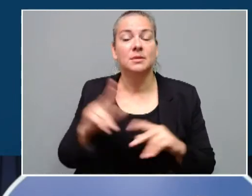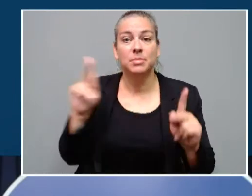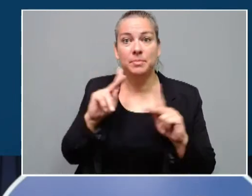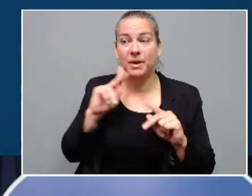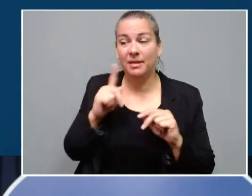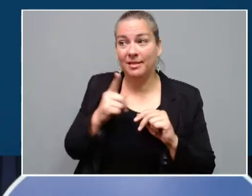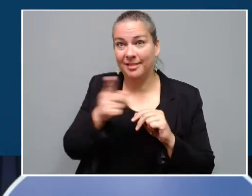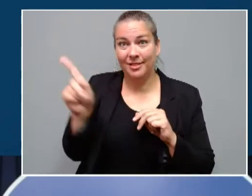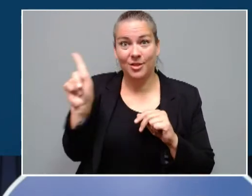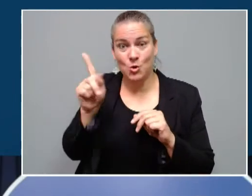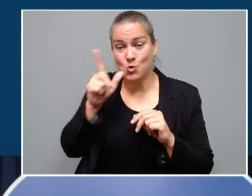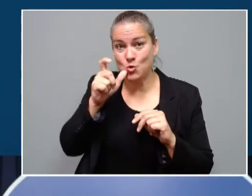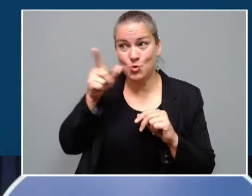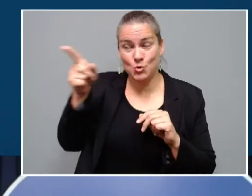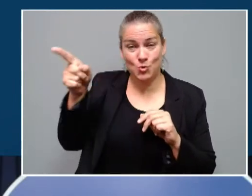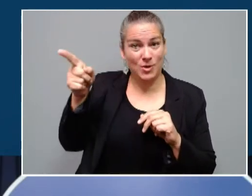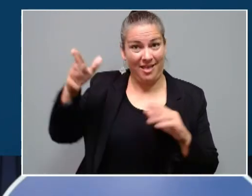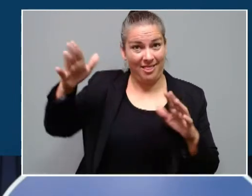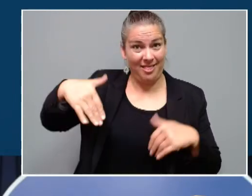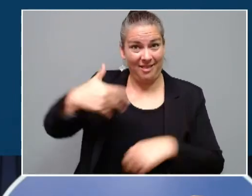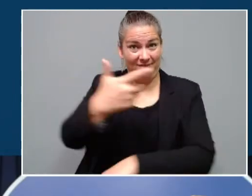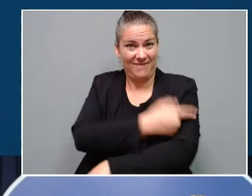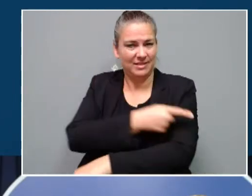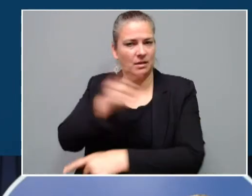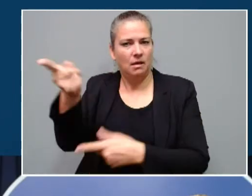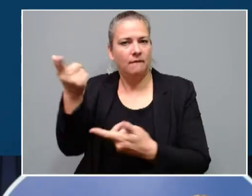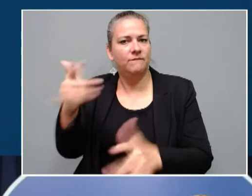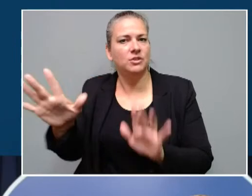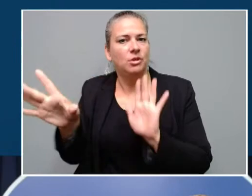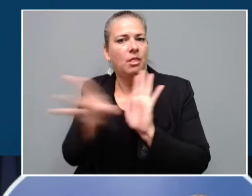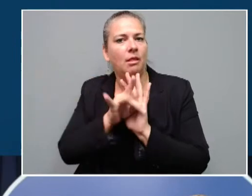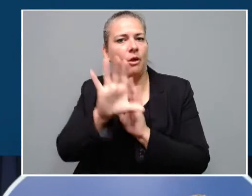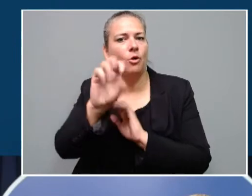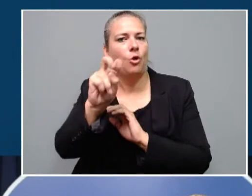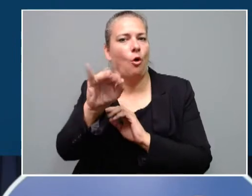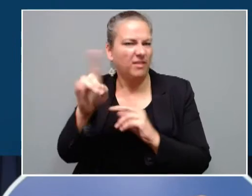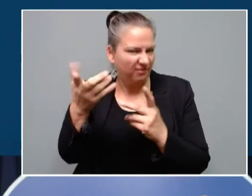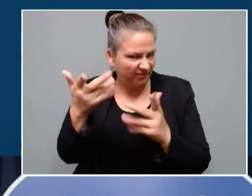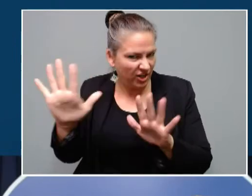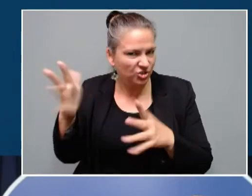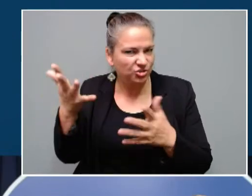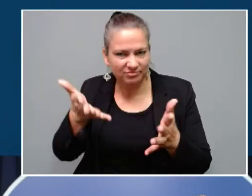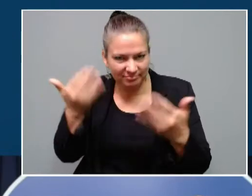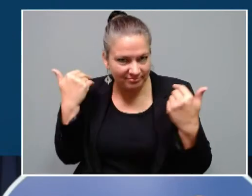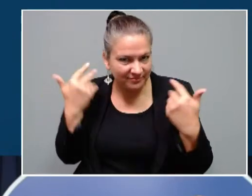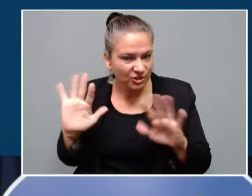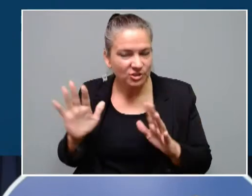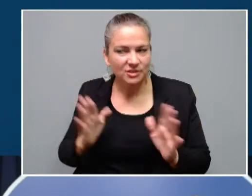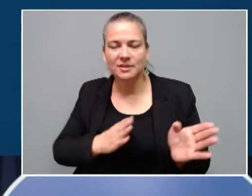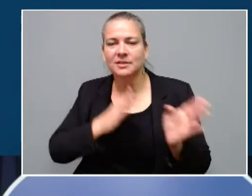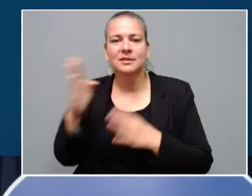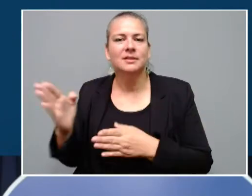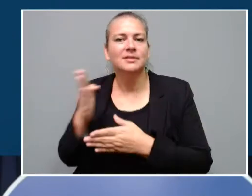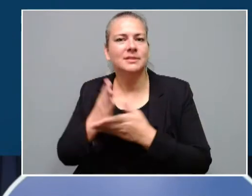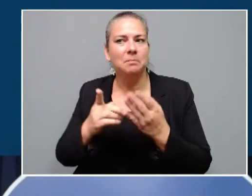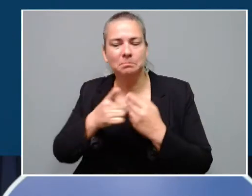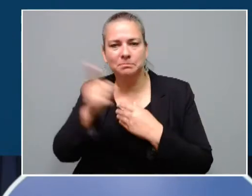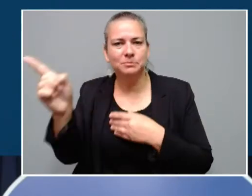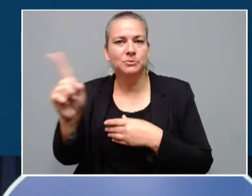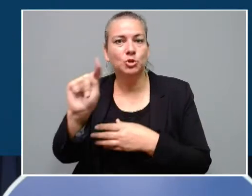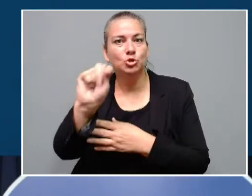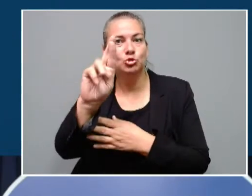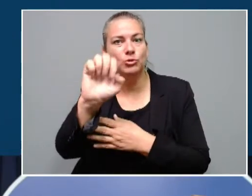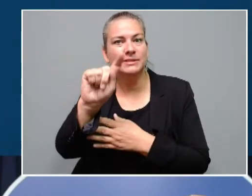the virus. But the third is these antibody treatments, when people get them and get them early, really work and keep you out